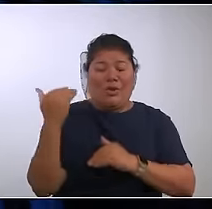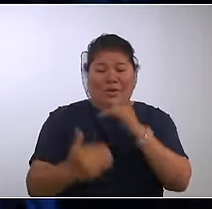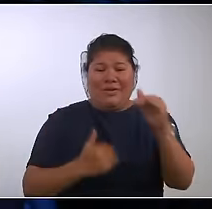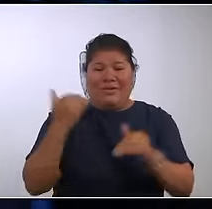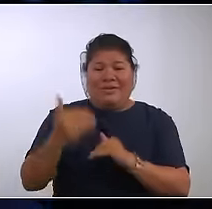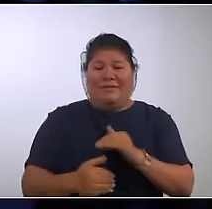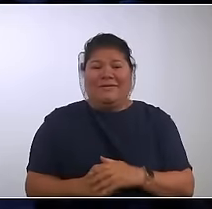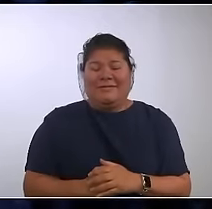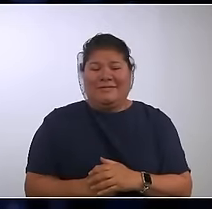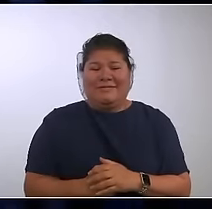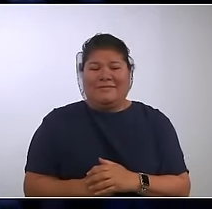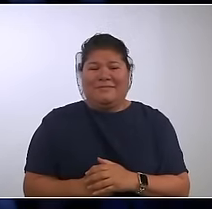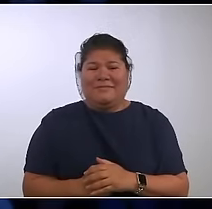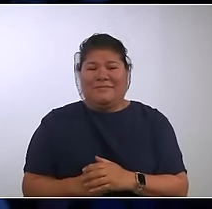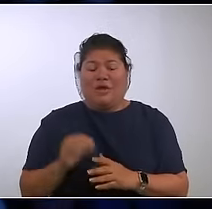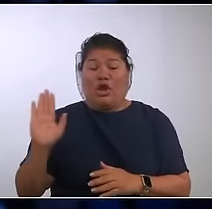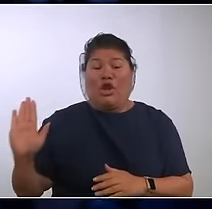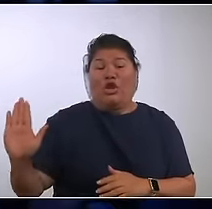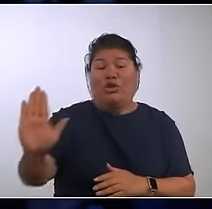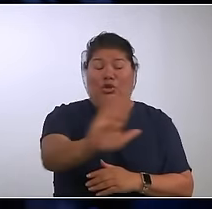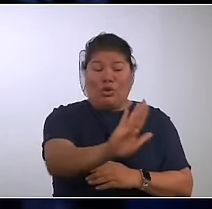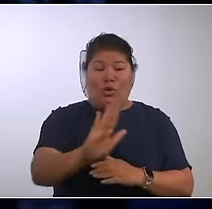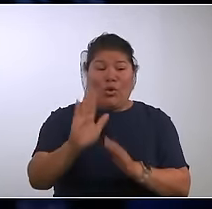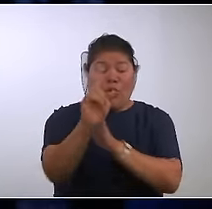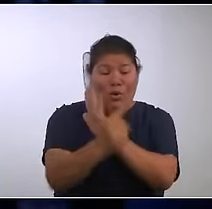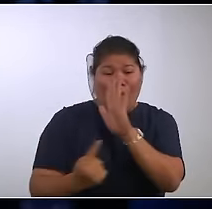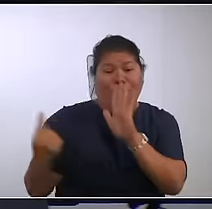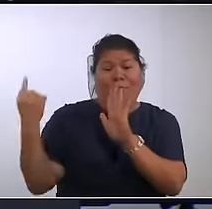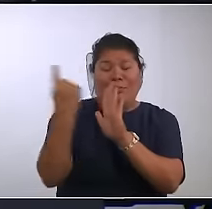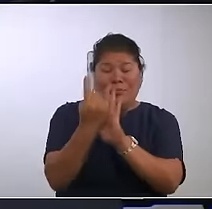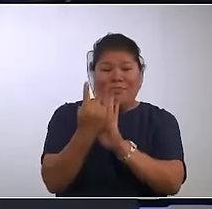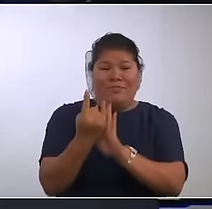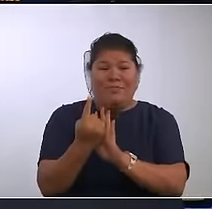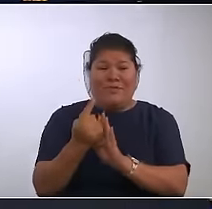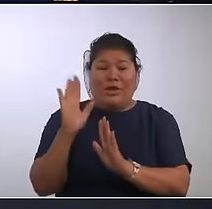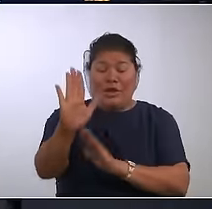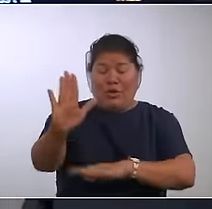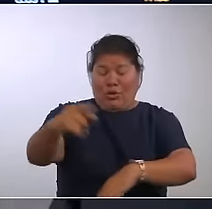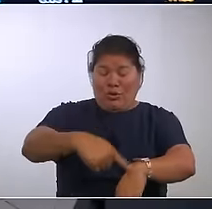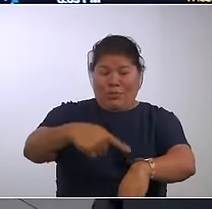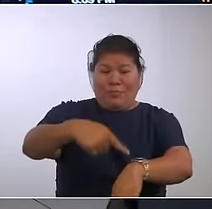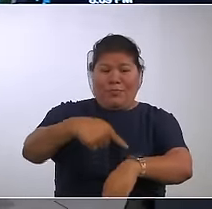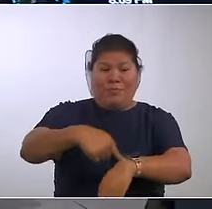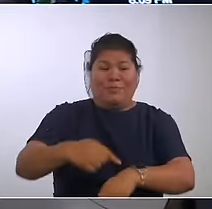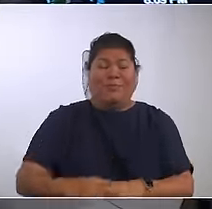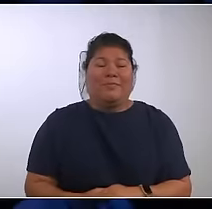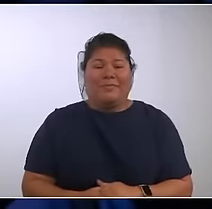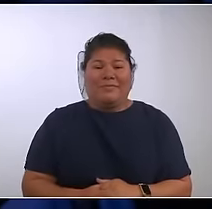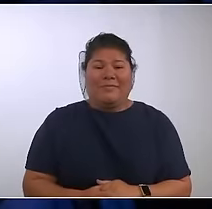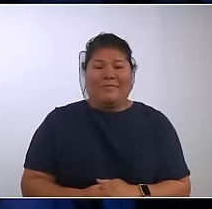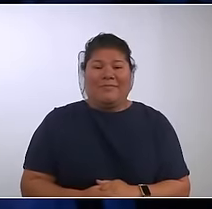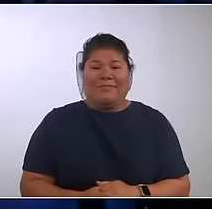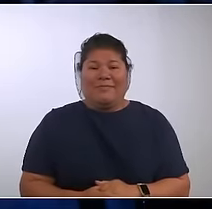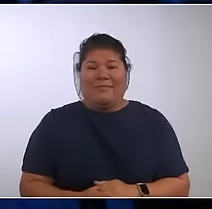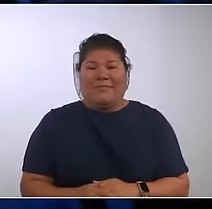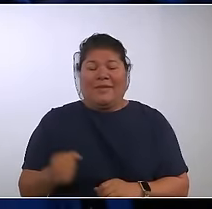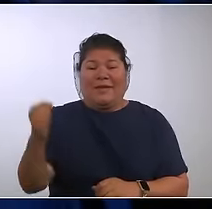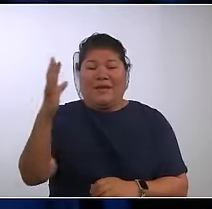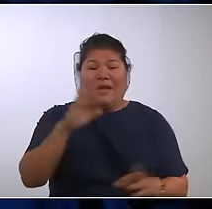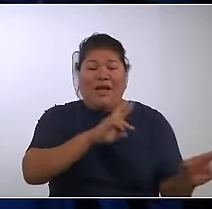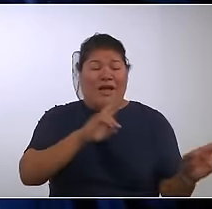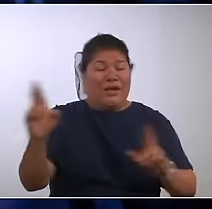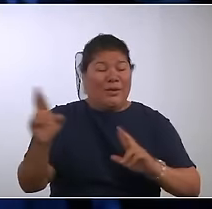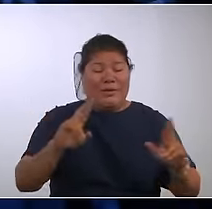su generación. This is your hour. Esta es su hora. This is your moment. Su momento. God is about to